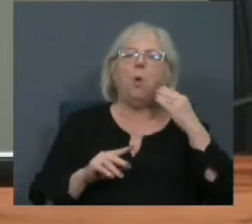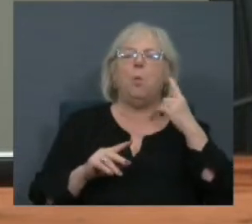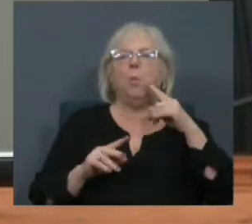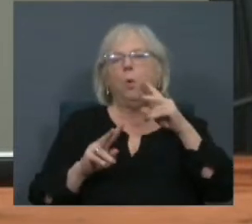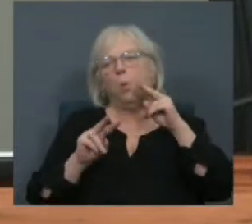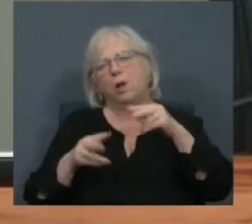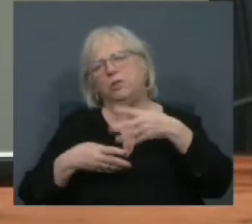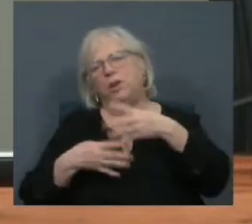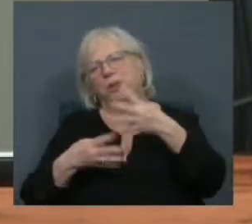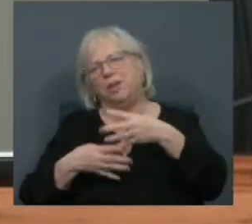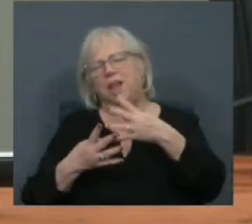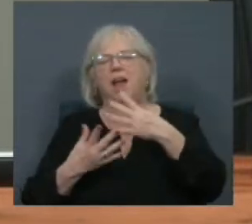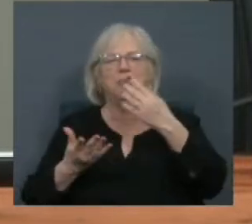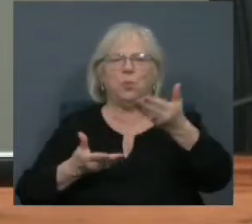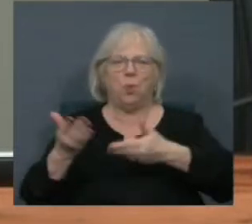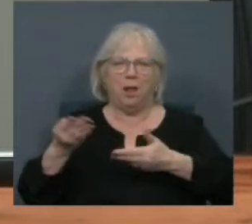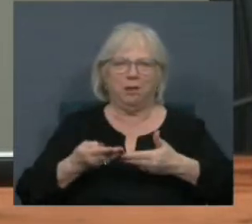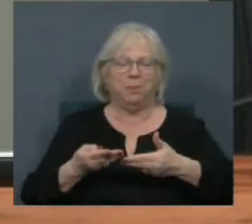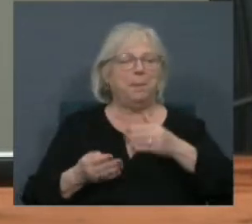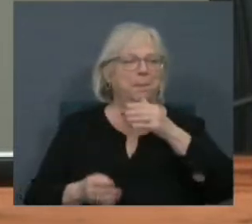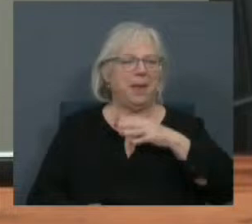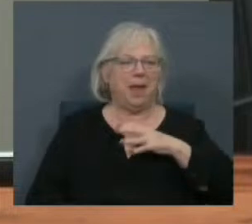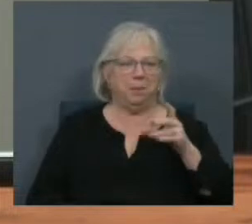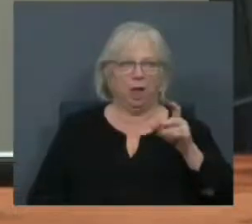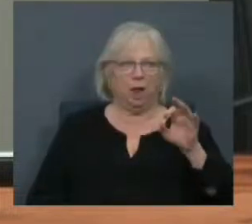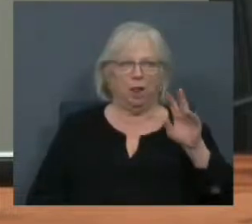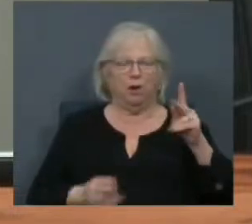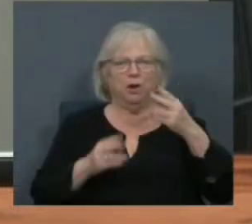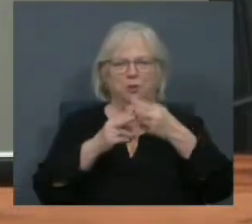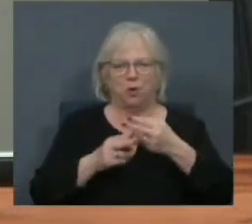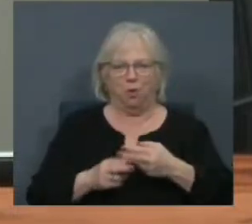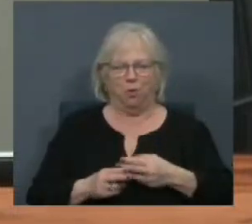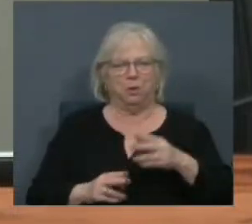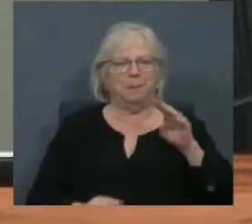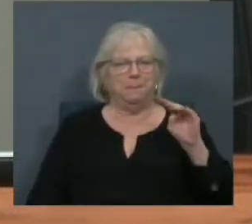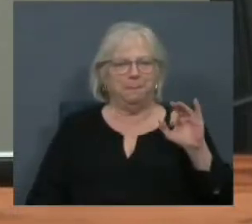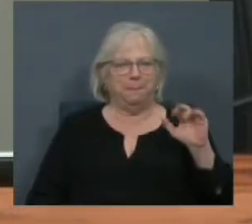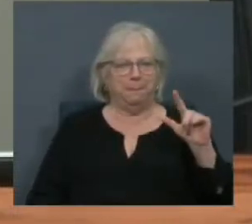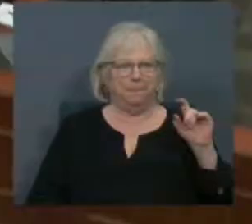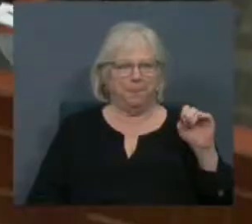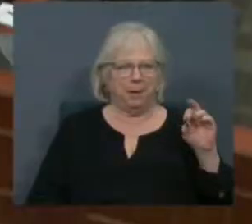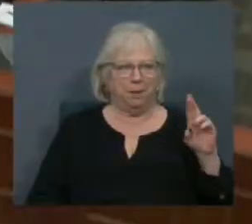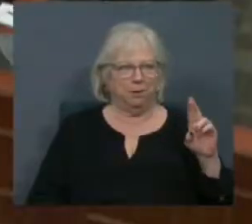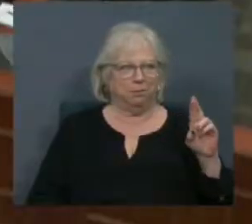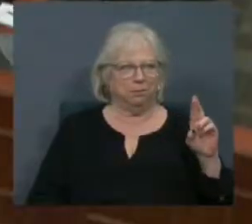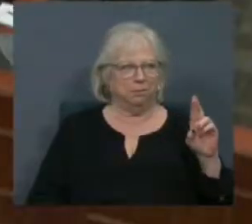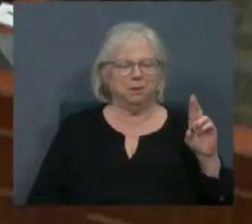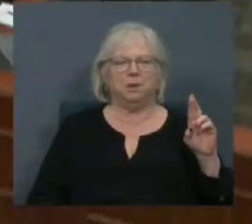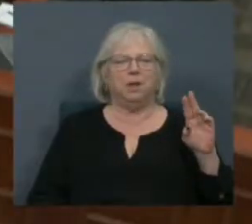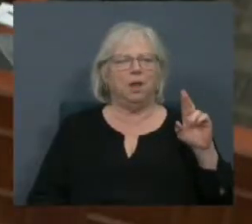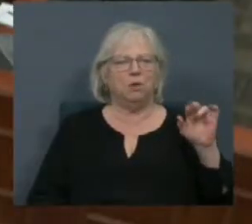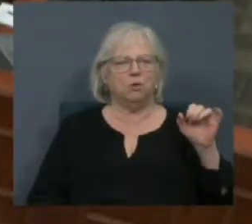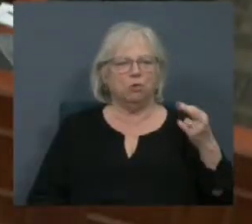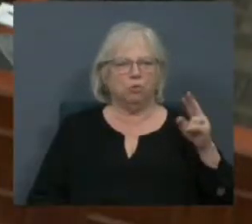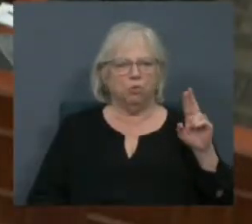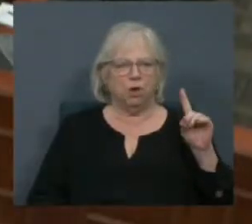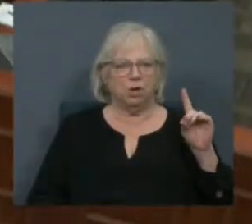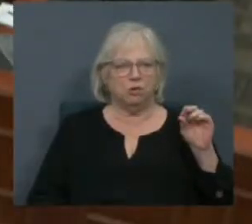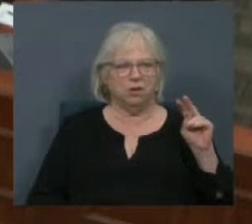streaming online. Madam Clerk, if you would, please call the roll. Director Miller. Director